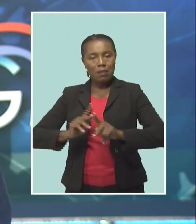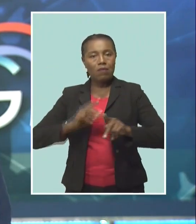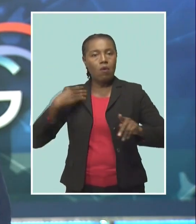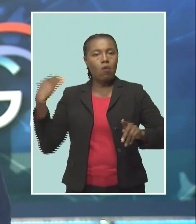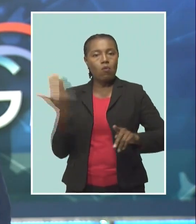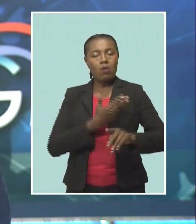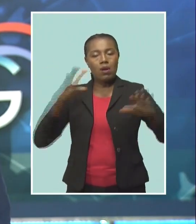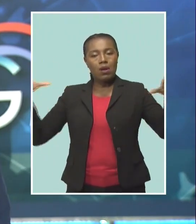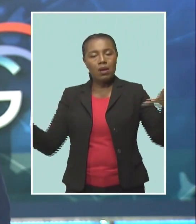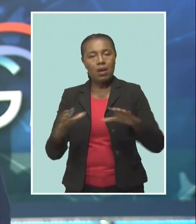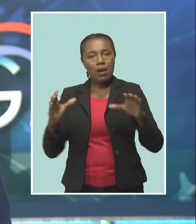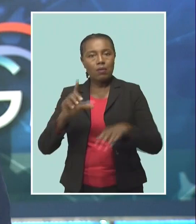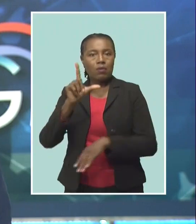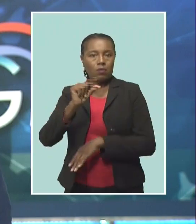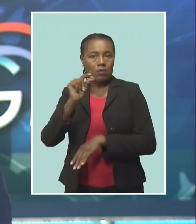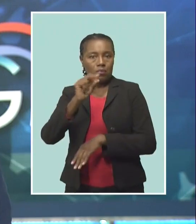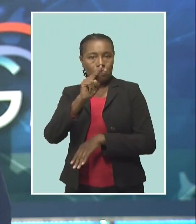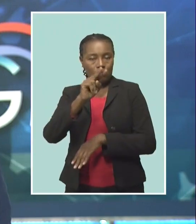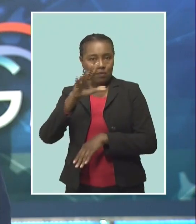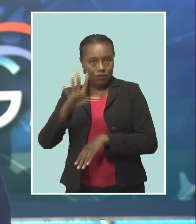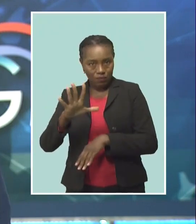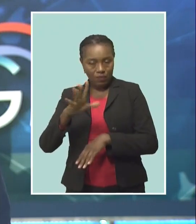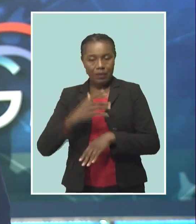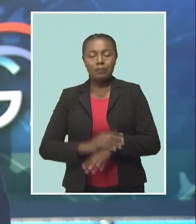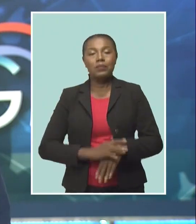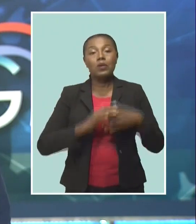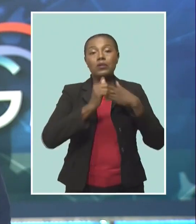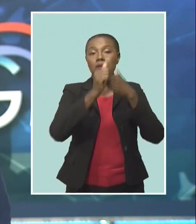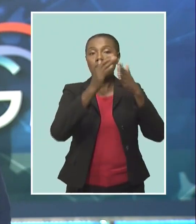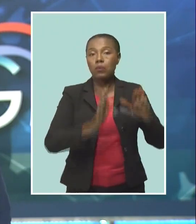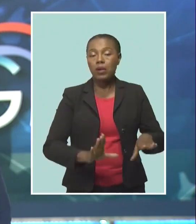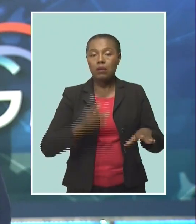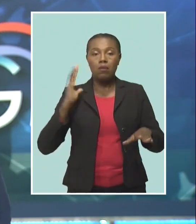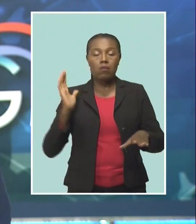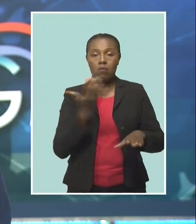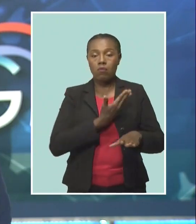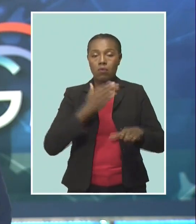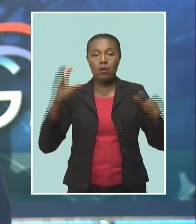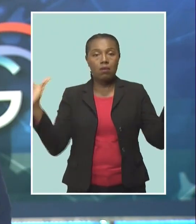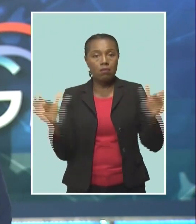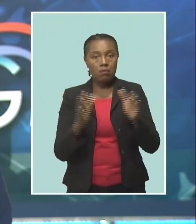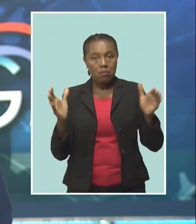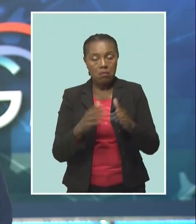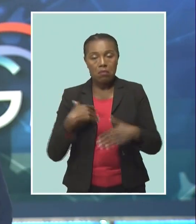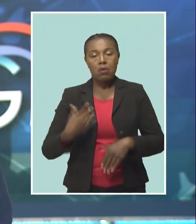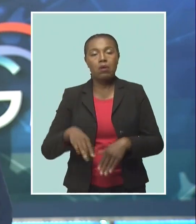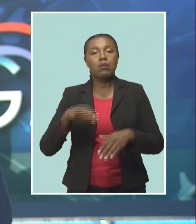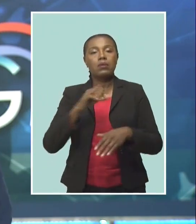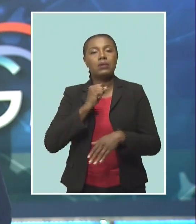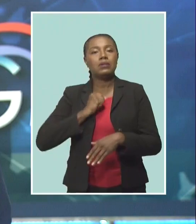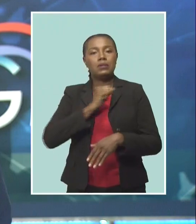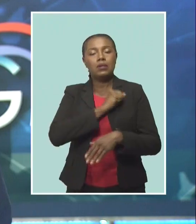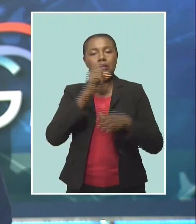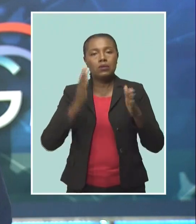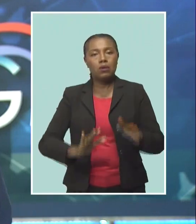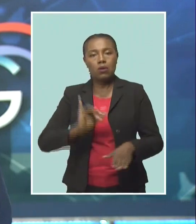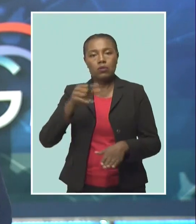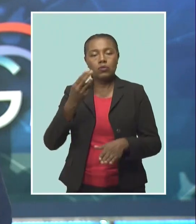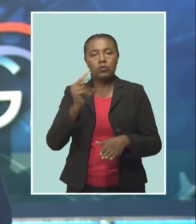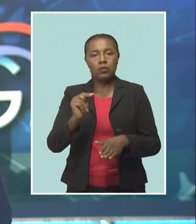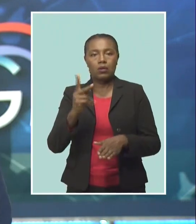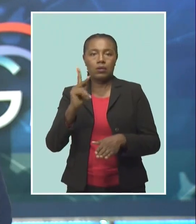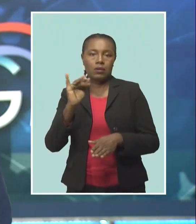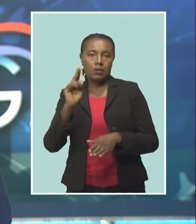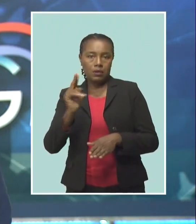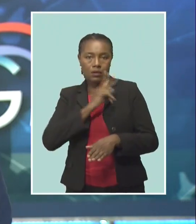Gatherin 2025. Director of the We Gatherin Secretariat, Senator John King, says it was a fantastic month for St.